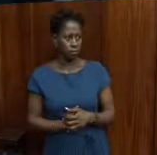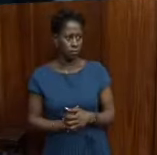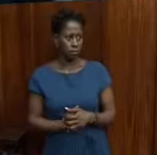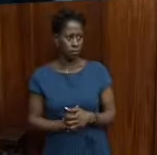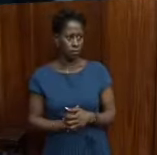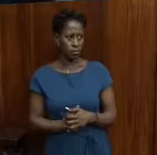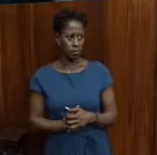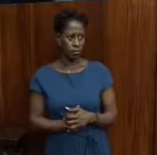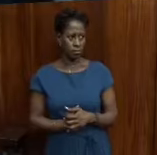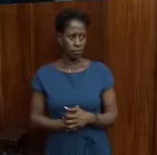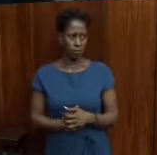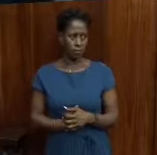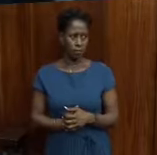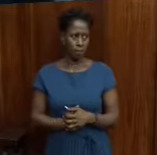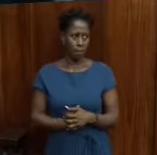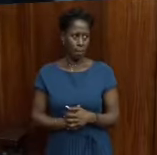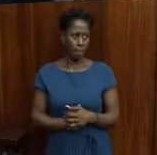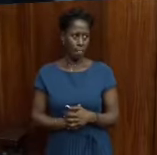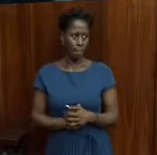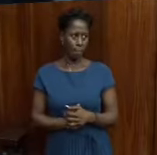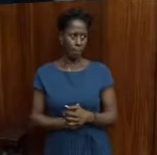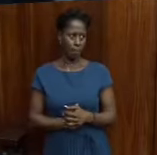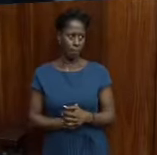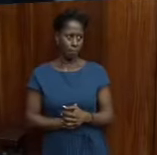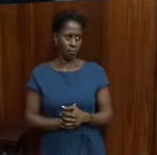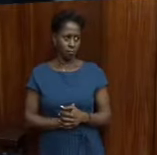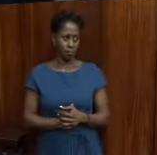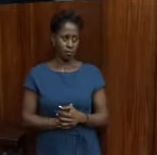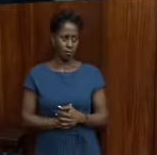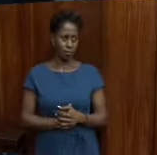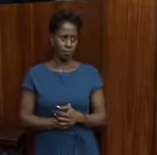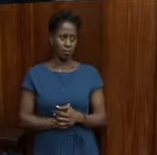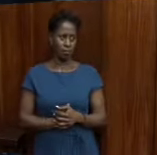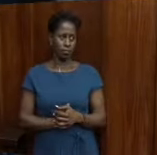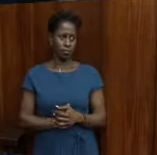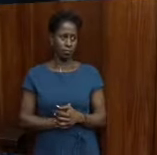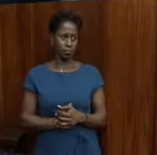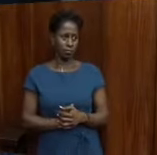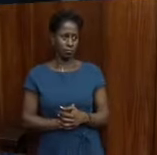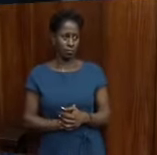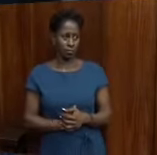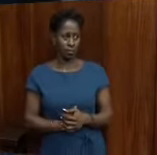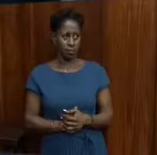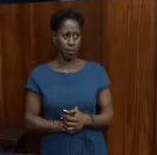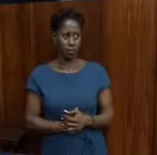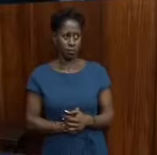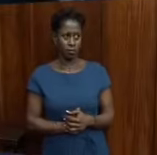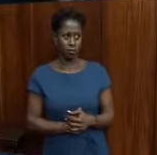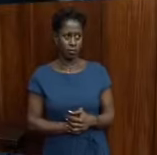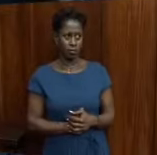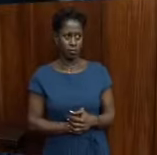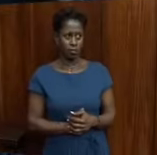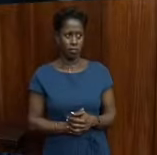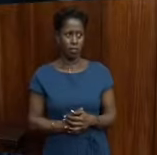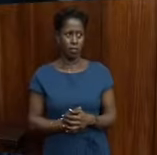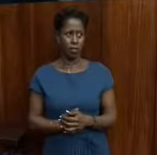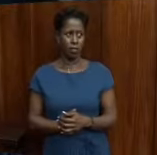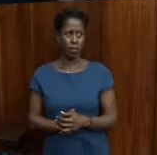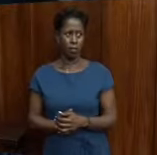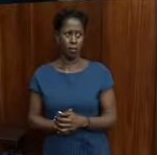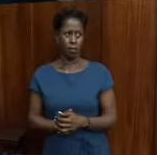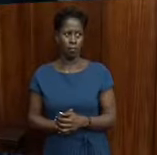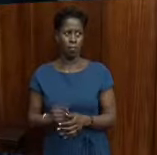In the area of product development, there will be increased activity on the OECS Regional Tourism Competitiveness Project,